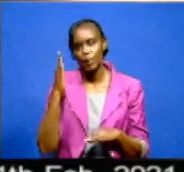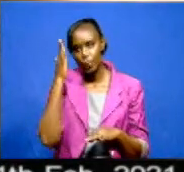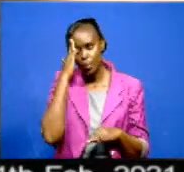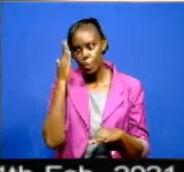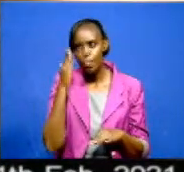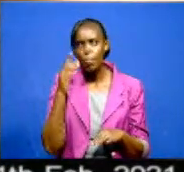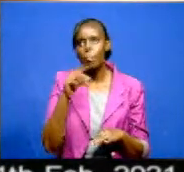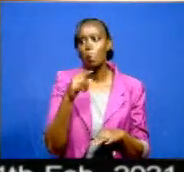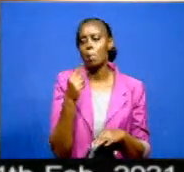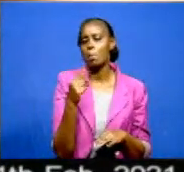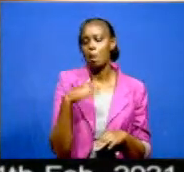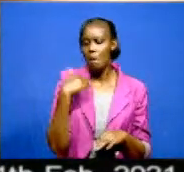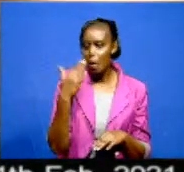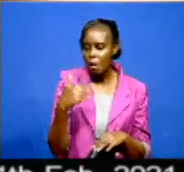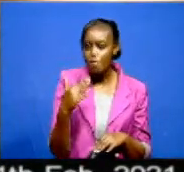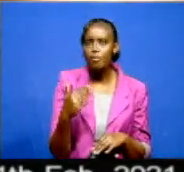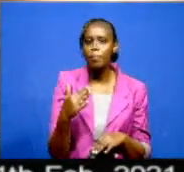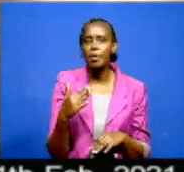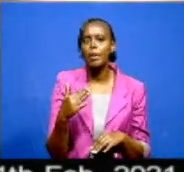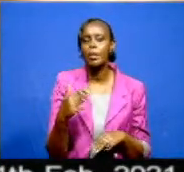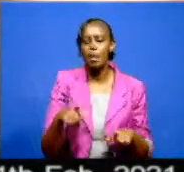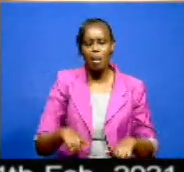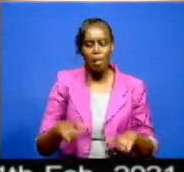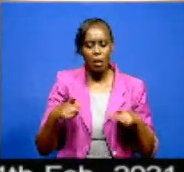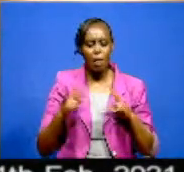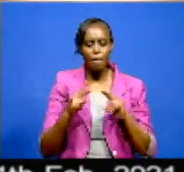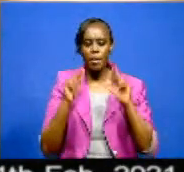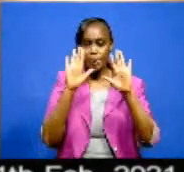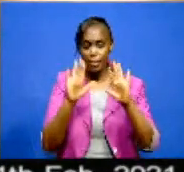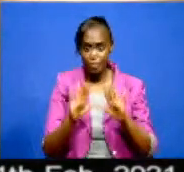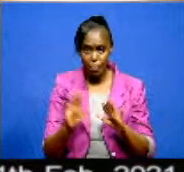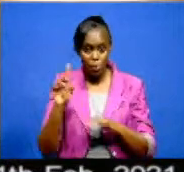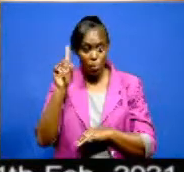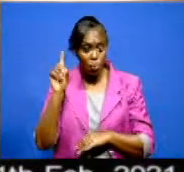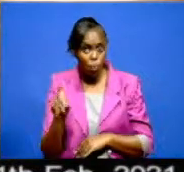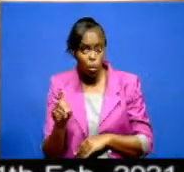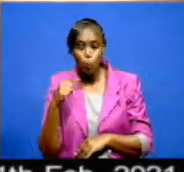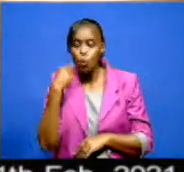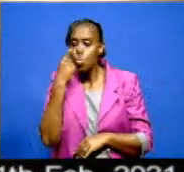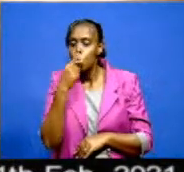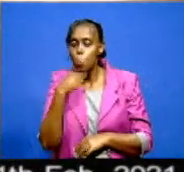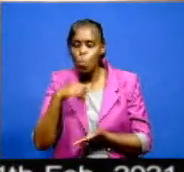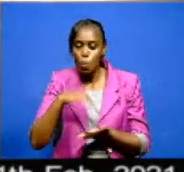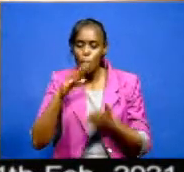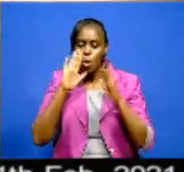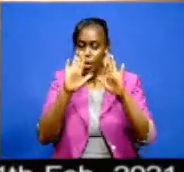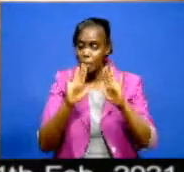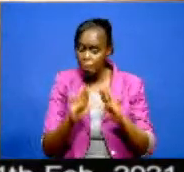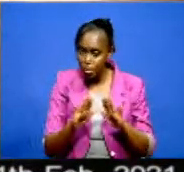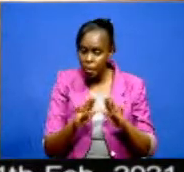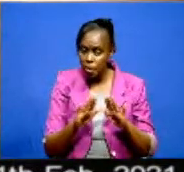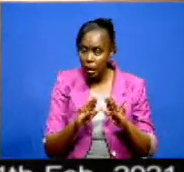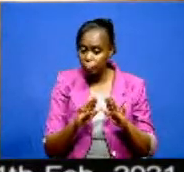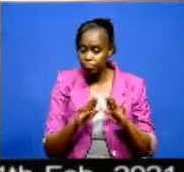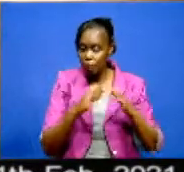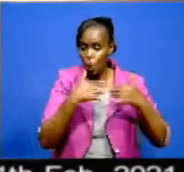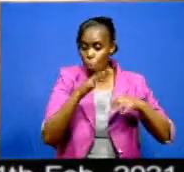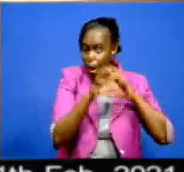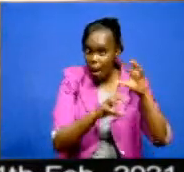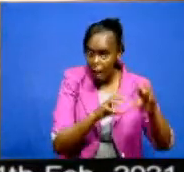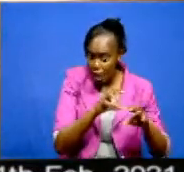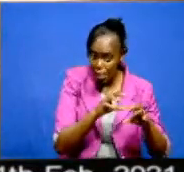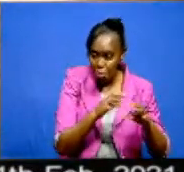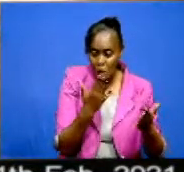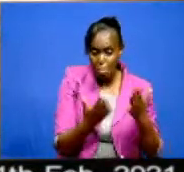every other day. And our life is very precious. The question is, who is more important, the animal or the human